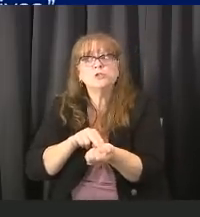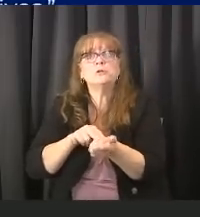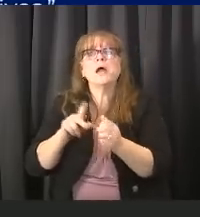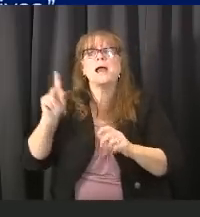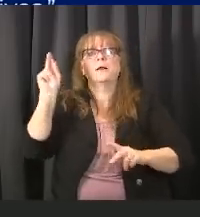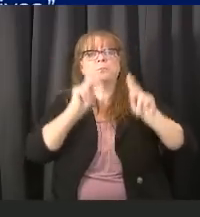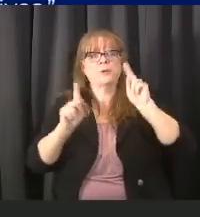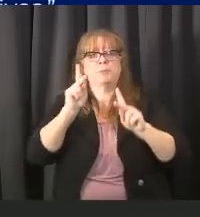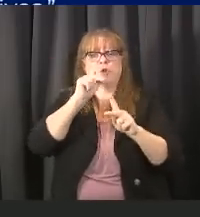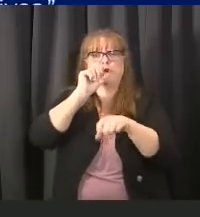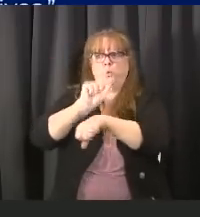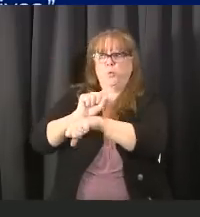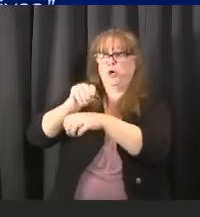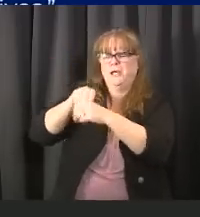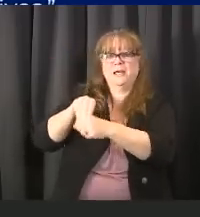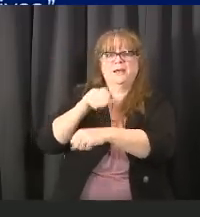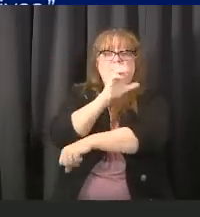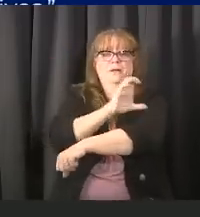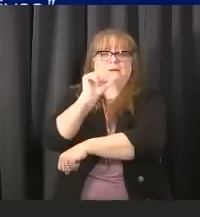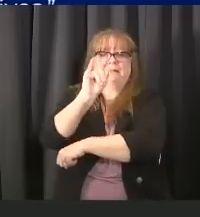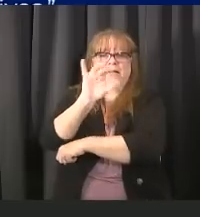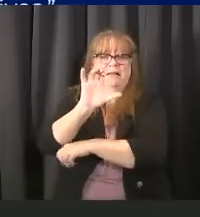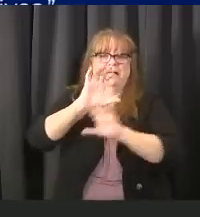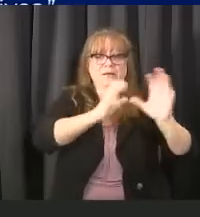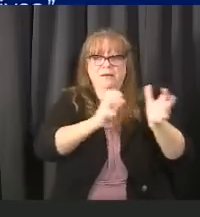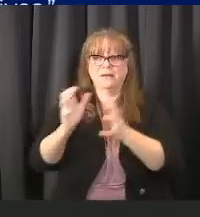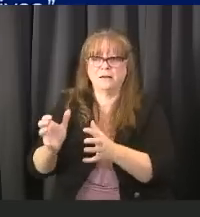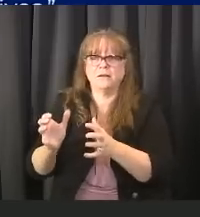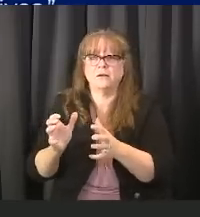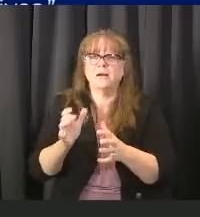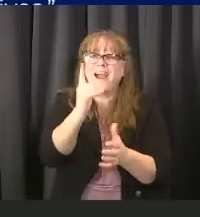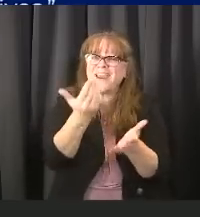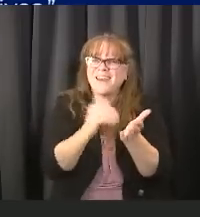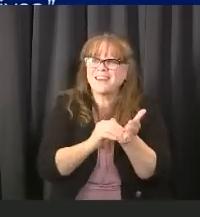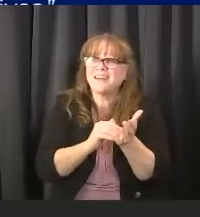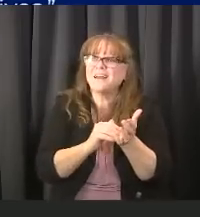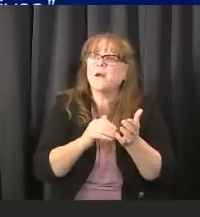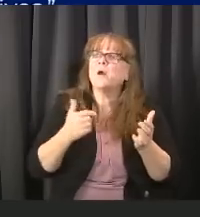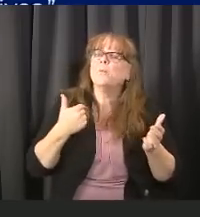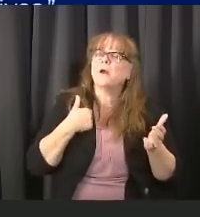lower vaccination rates amongst our healthcare workers in all communities of color.